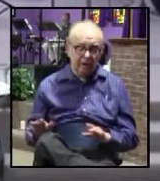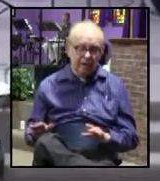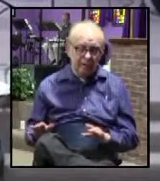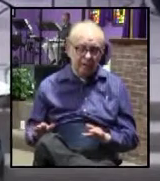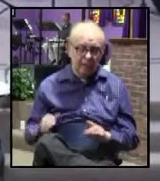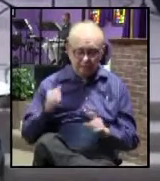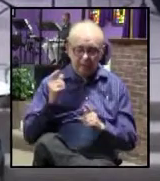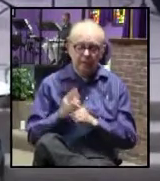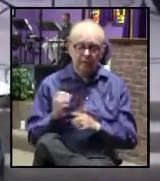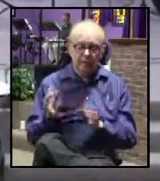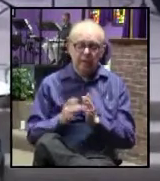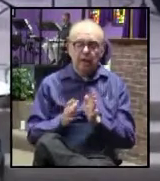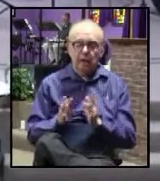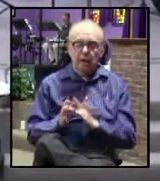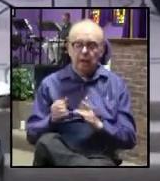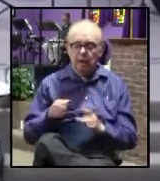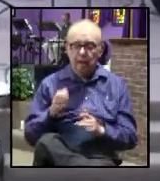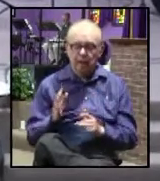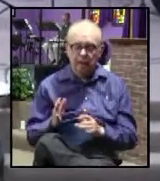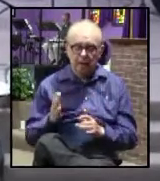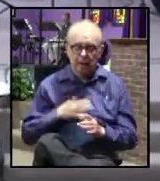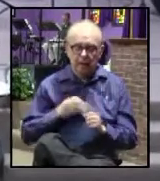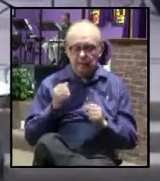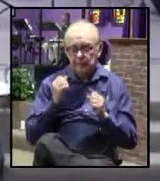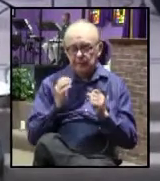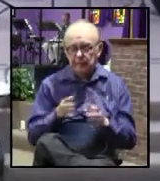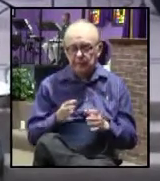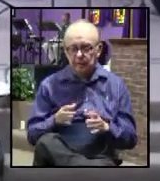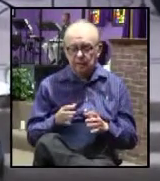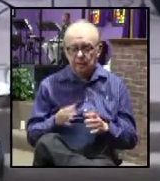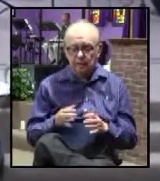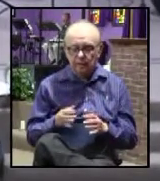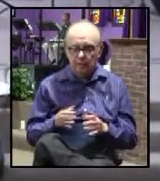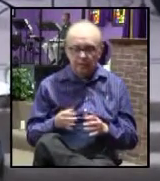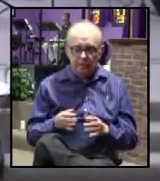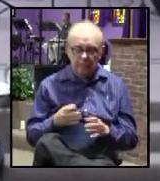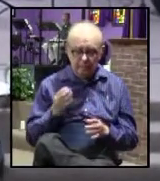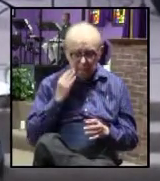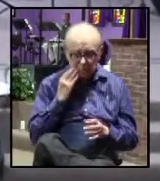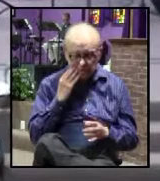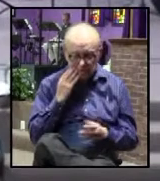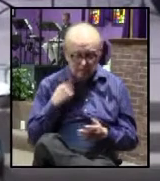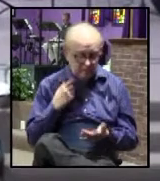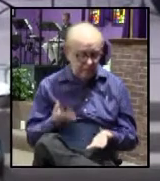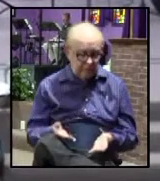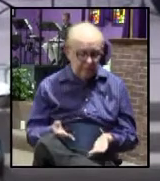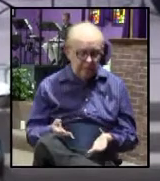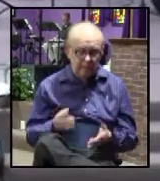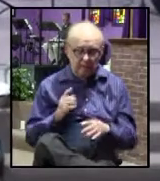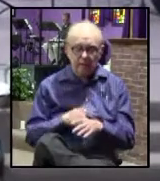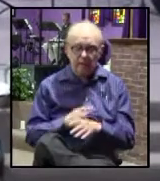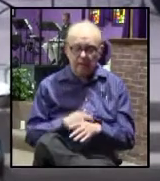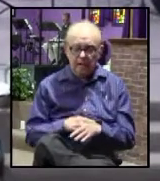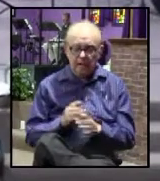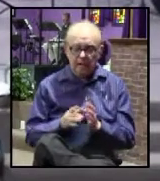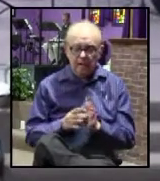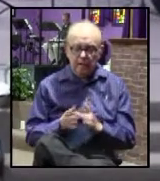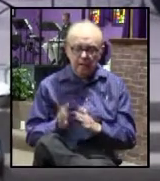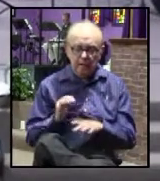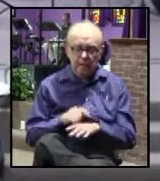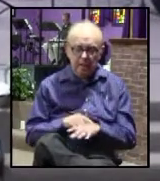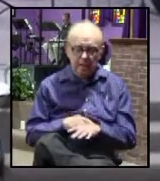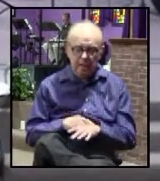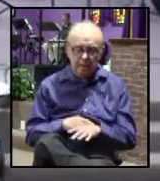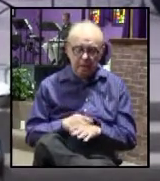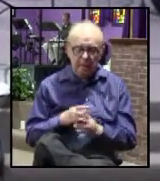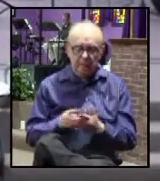the brother of Jesus Christ. God is my Father. I know what I'm here for. My time has come. Jesus knew His time has